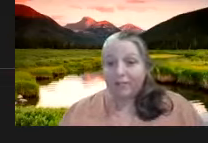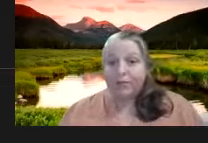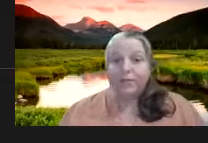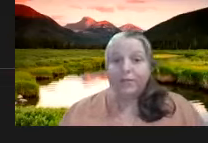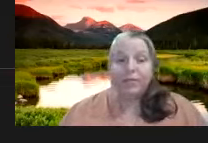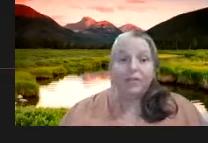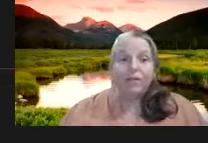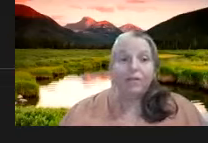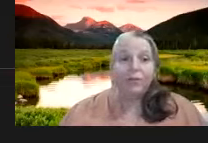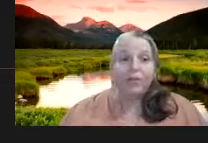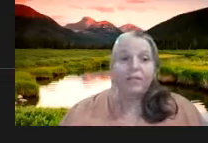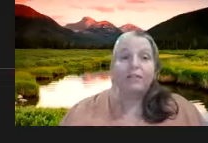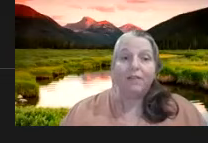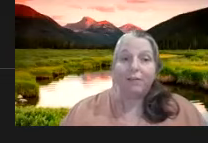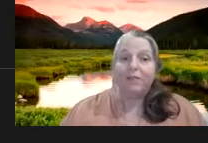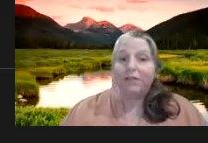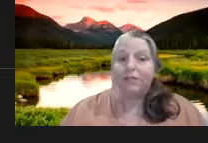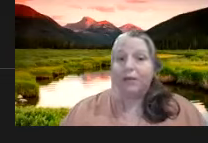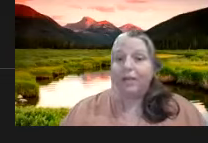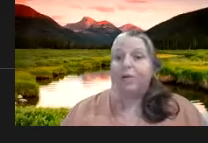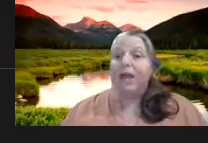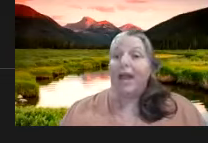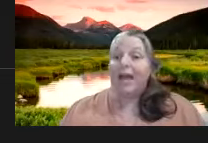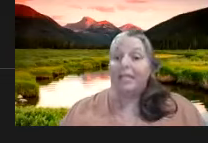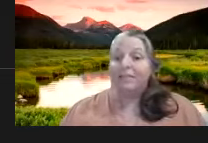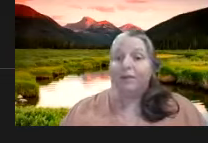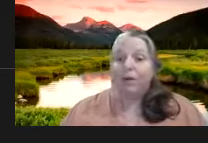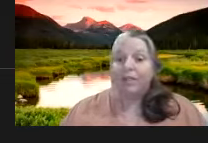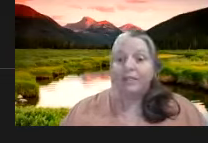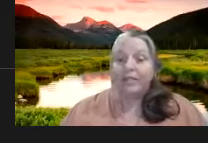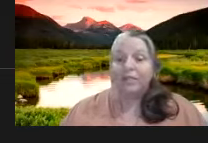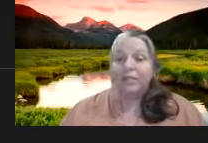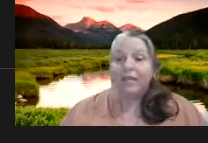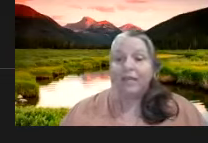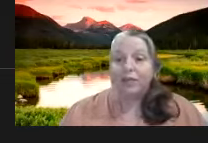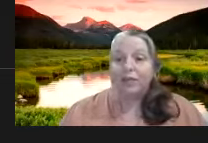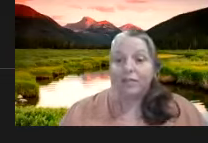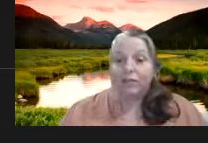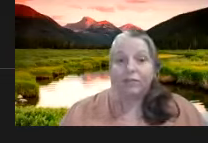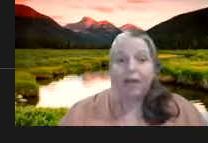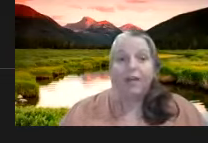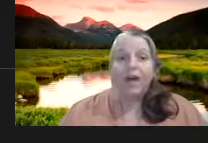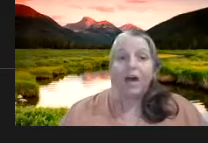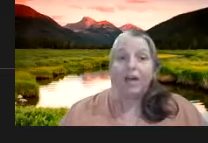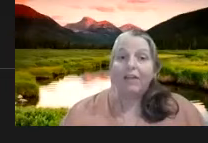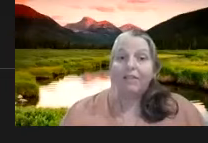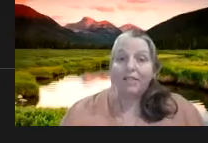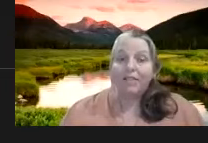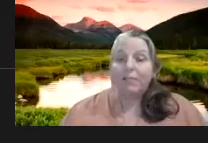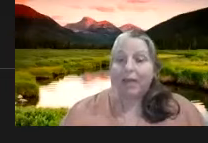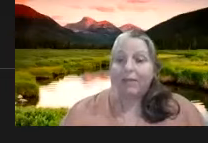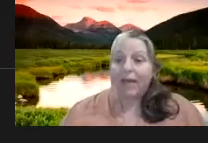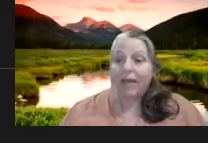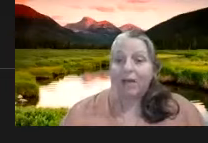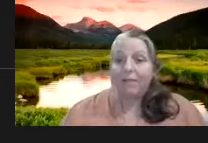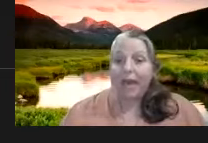fall under, was a third source, and then family, friends, radio, and the different organizations that they trust in their life kind of ended up